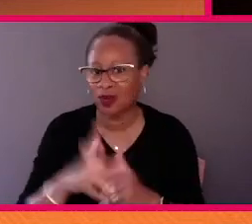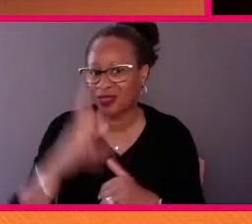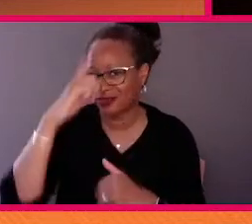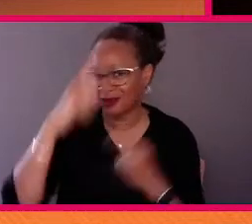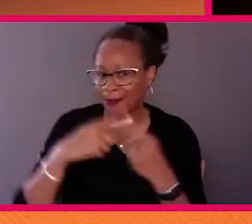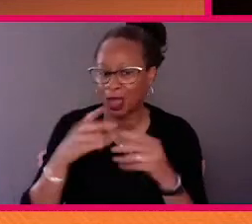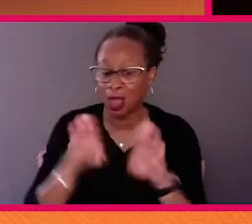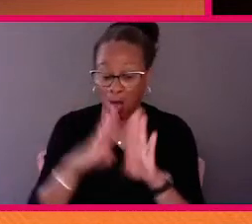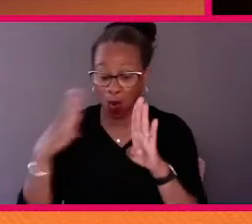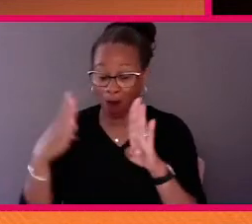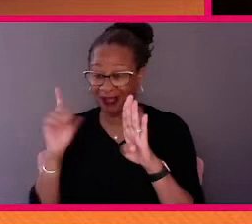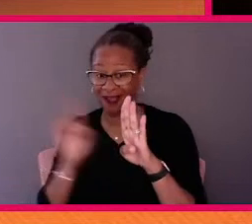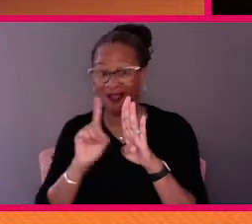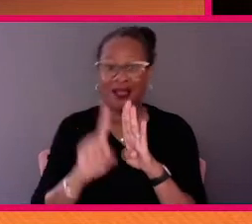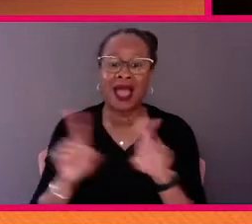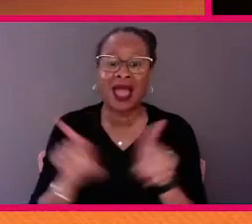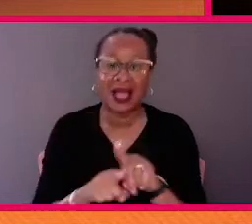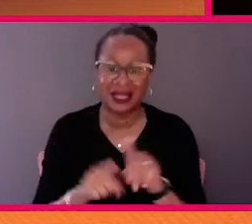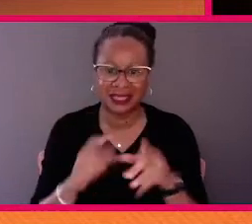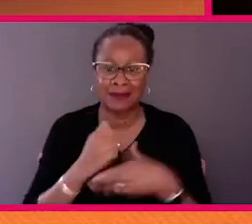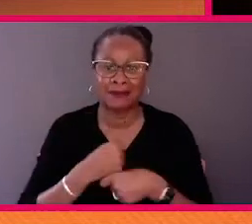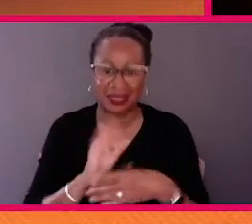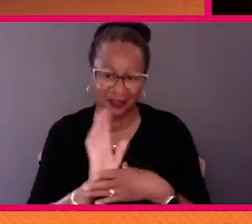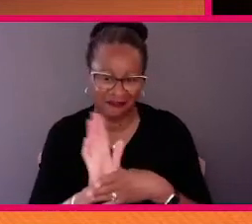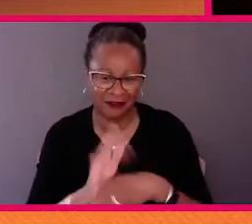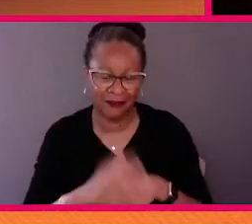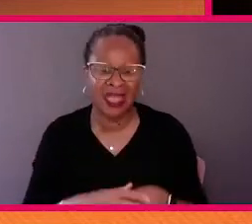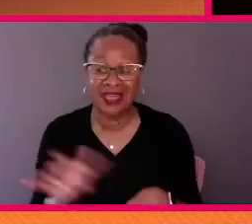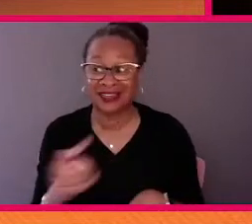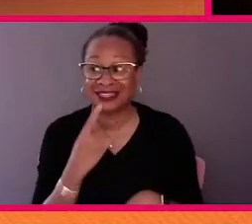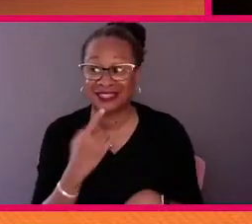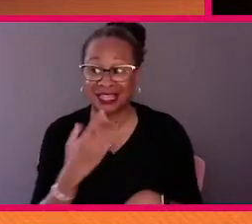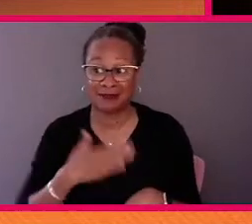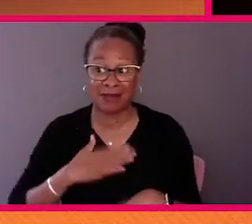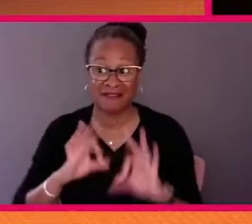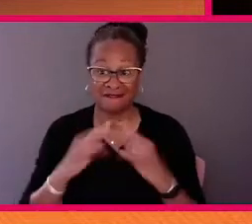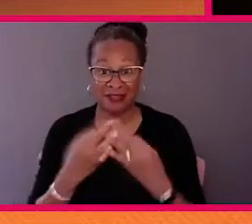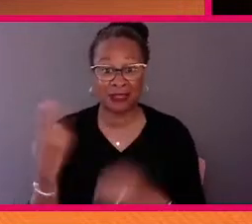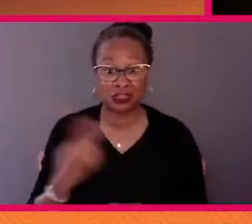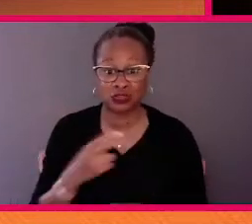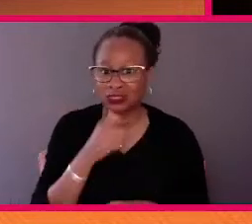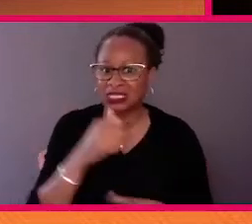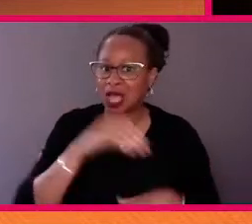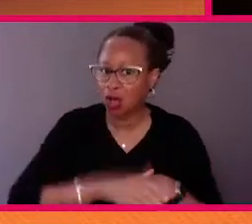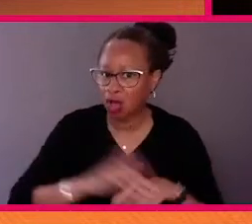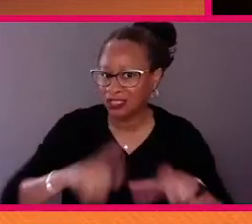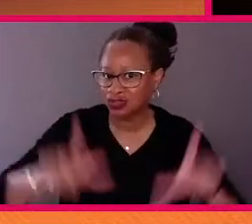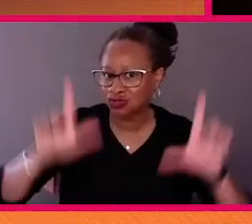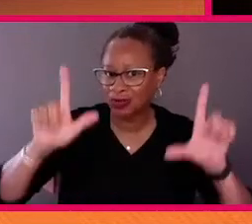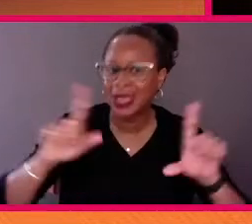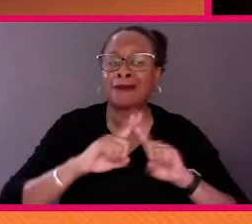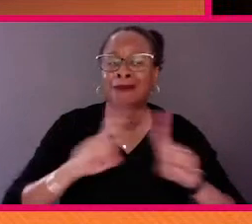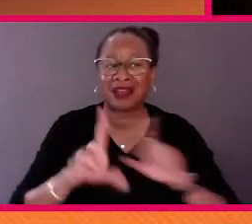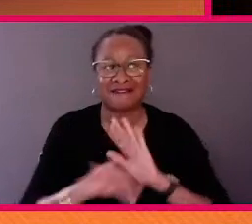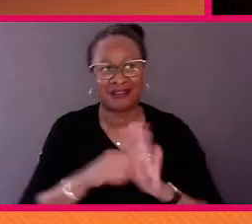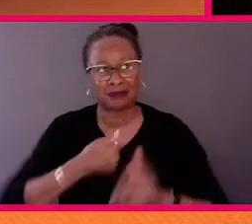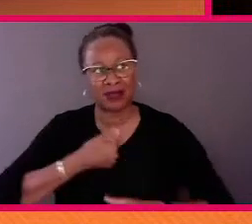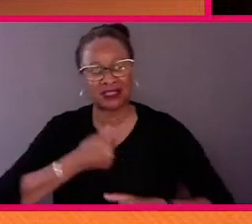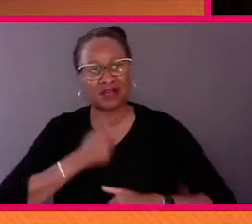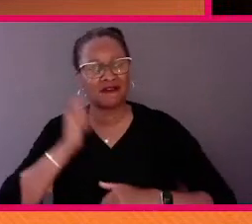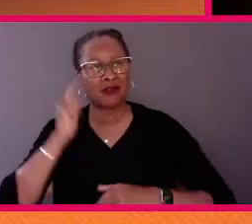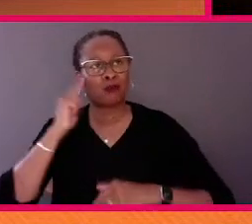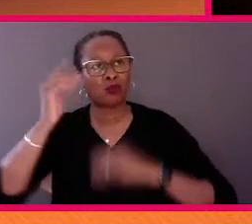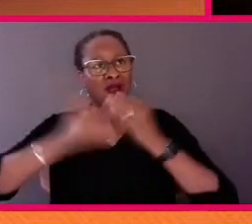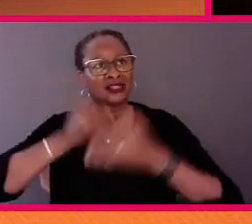through the making of this film. And like I said, my family history isn't necessarily on screen, but I found myself processing